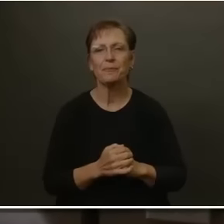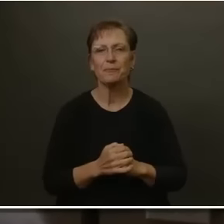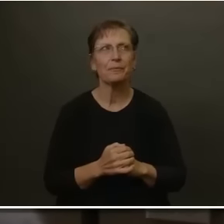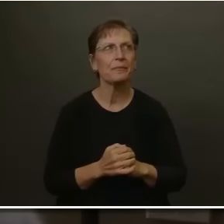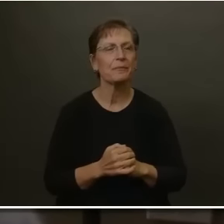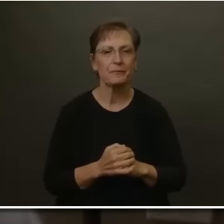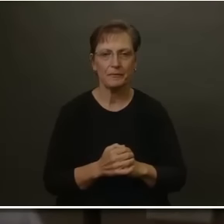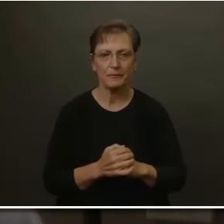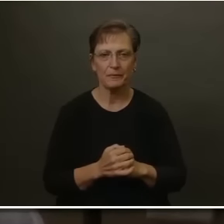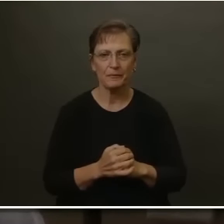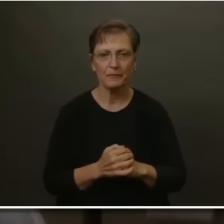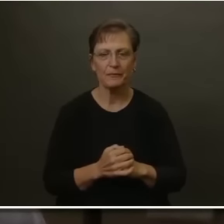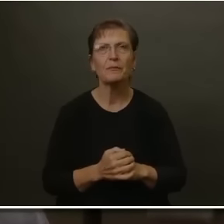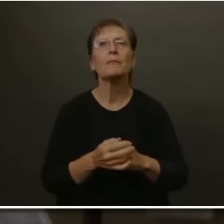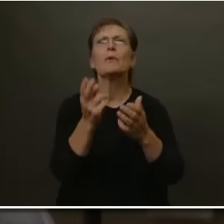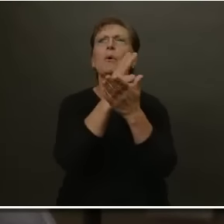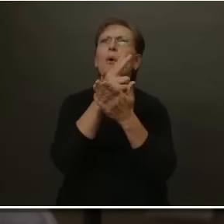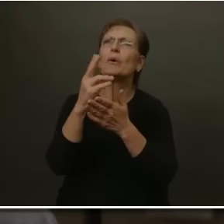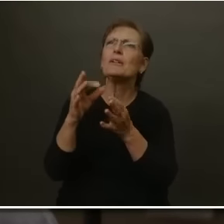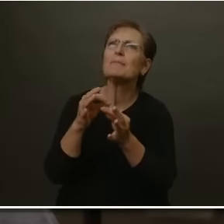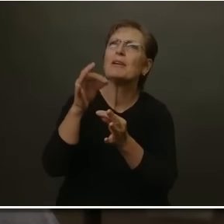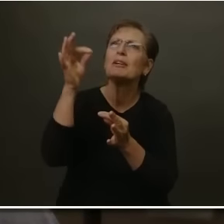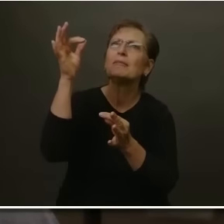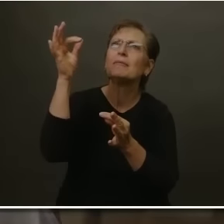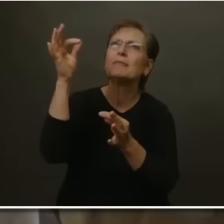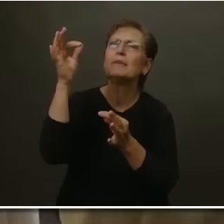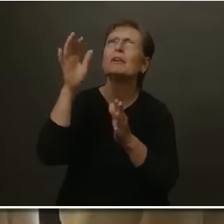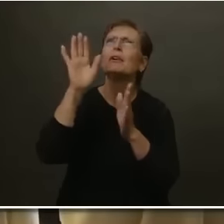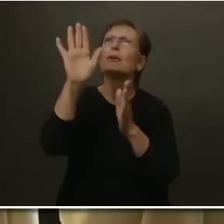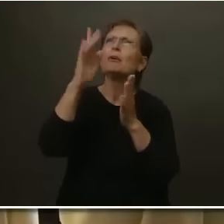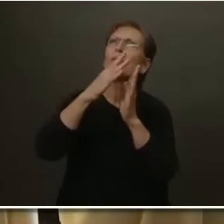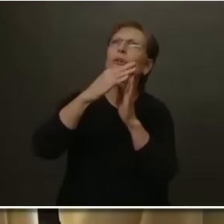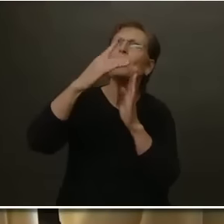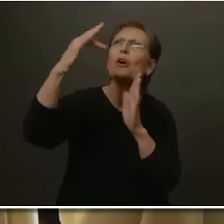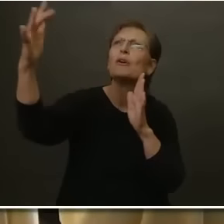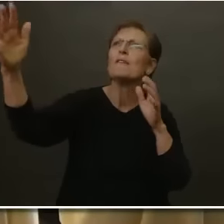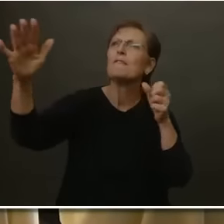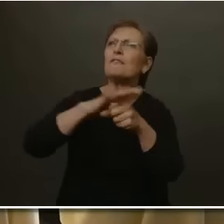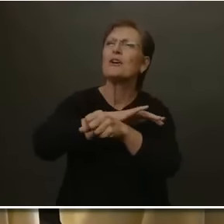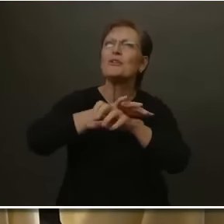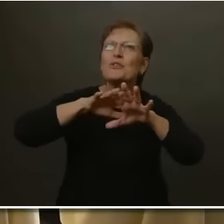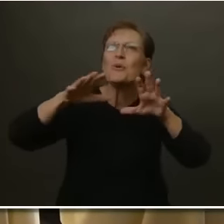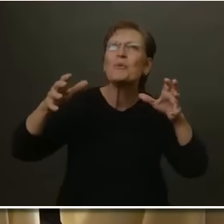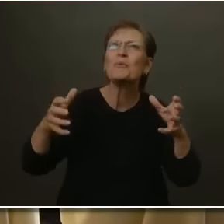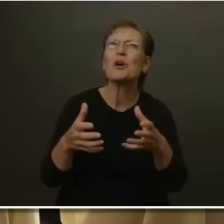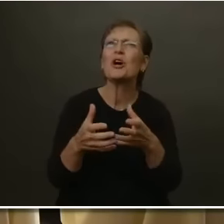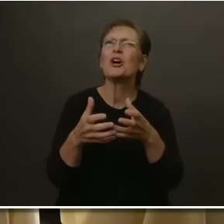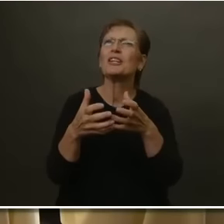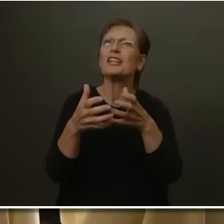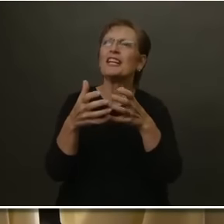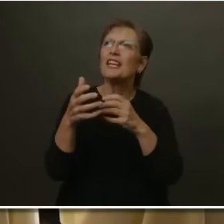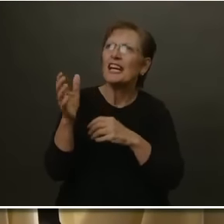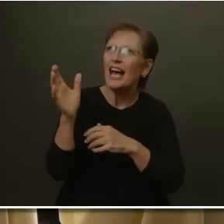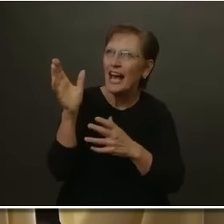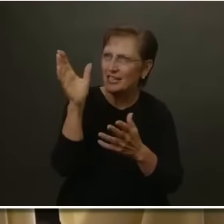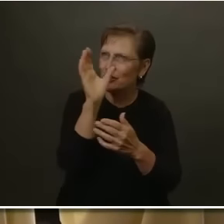Mulokotio Loke, Dologon Minyo Ila Mumuloja Kak Bokulunko Kati Pokini Gayuna Togulu Nangun.